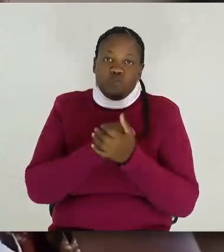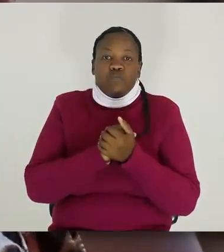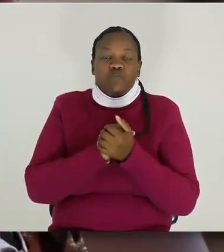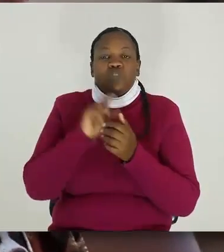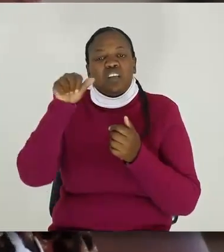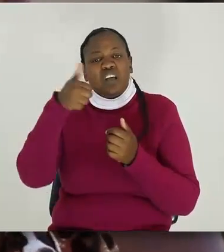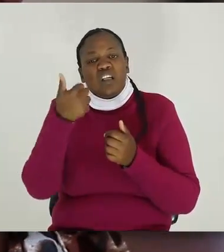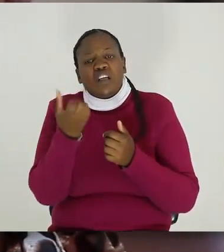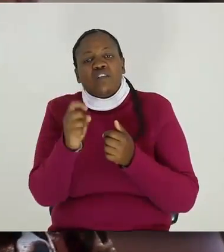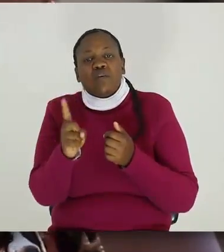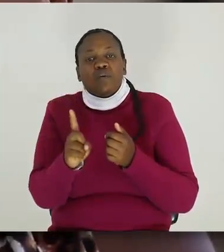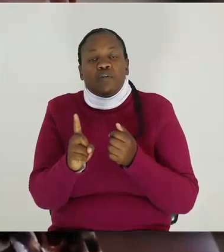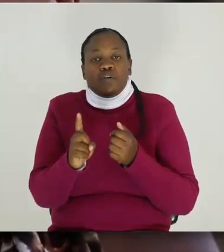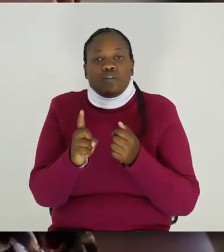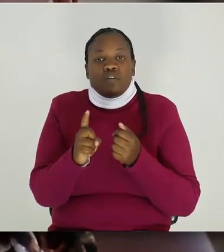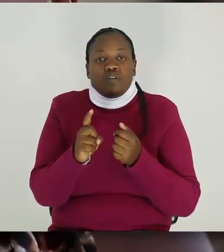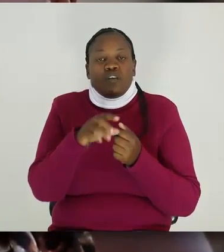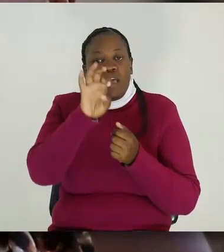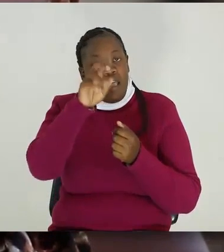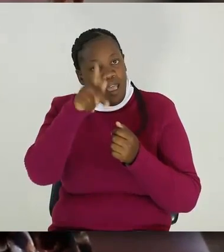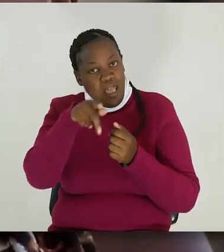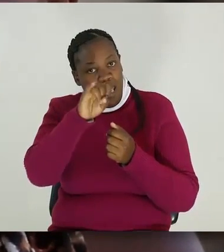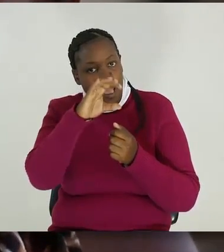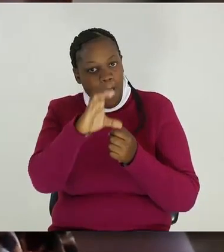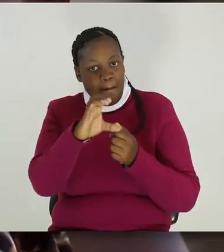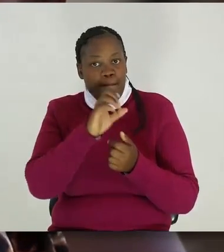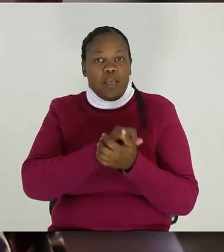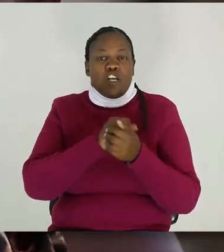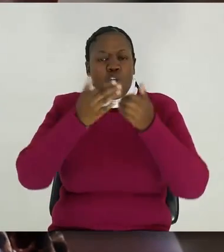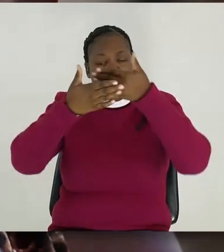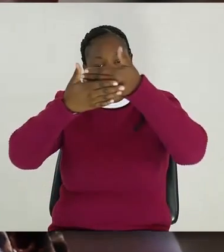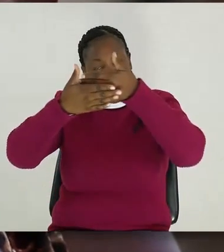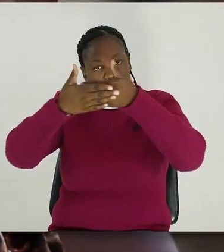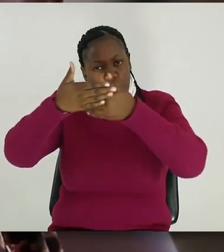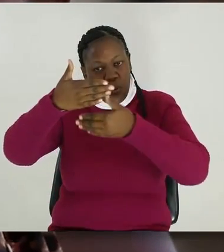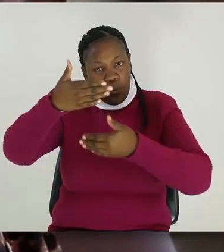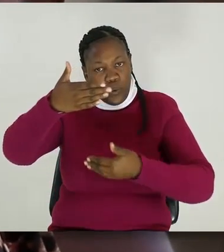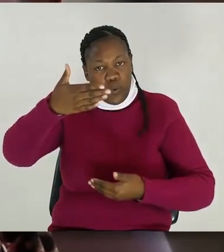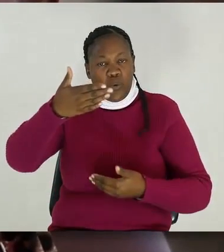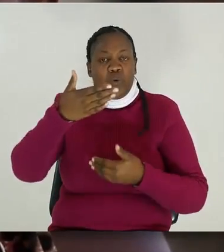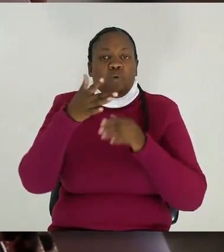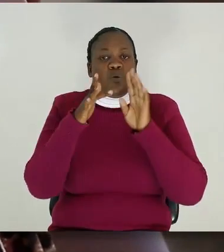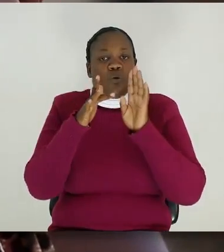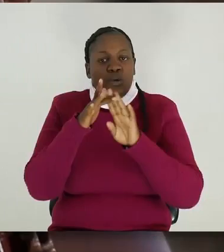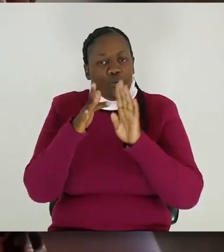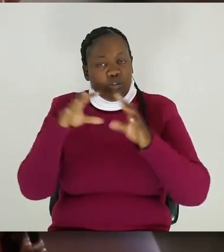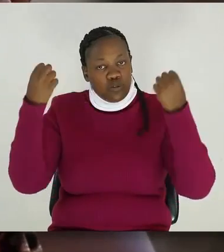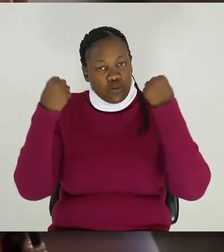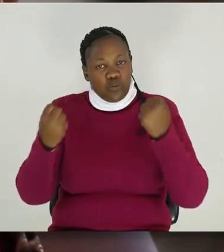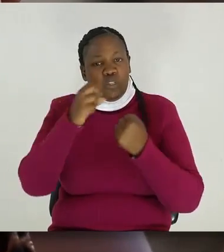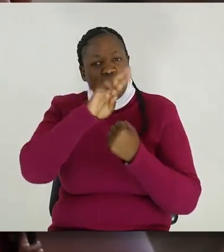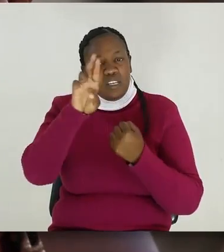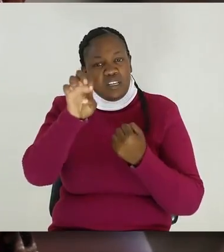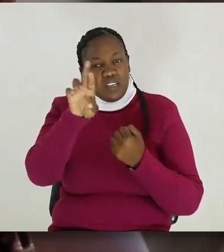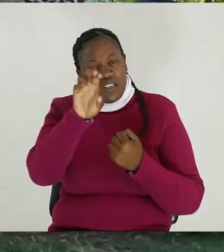poems, but we have covered most. But I thought maybe, Nikki, you might also be interested in the different types of